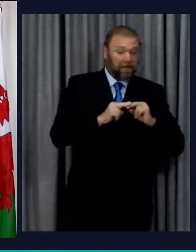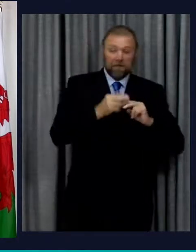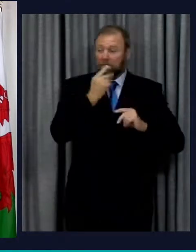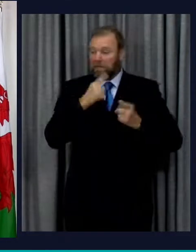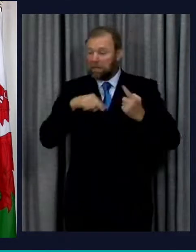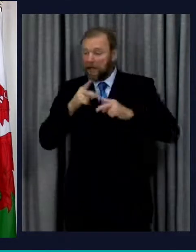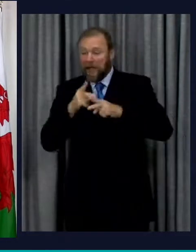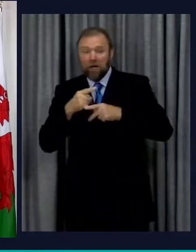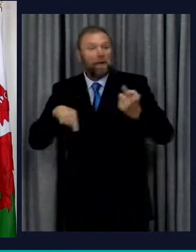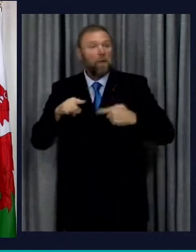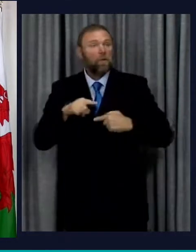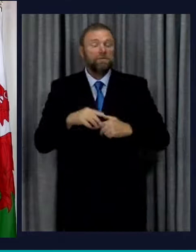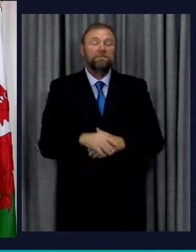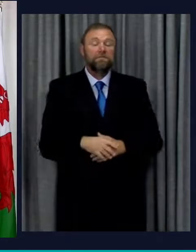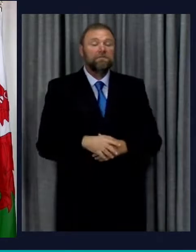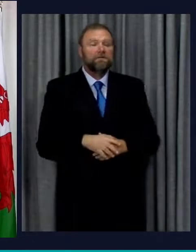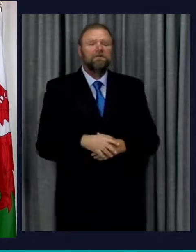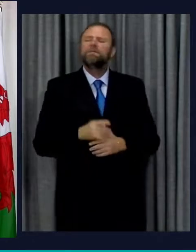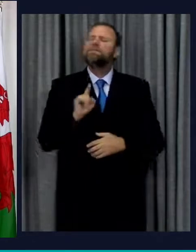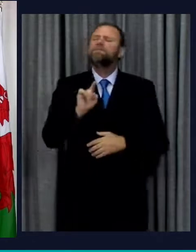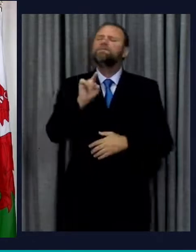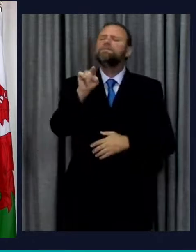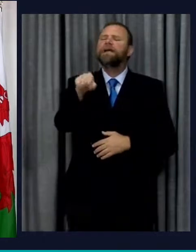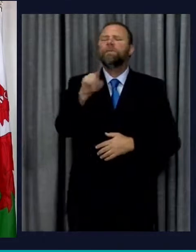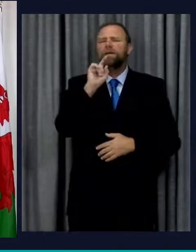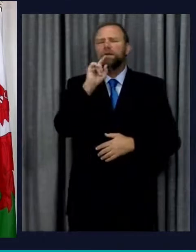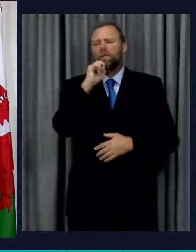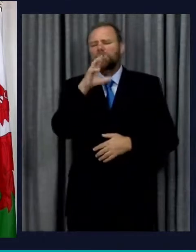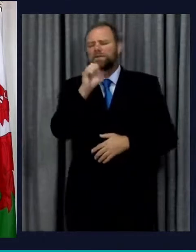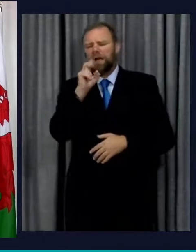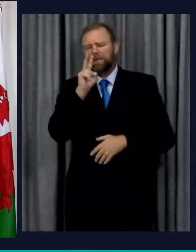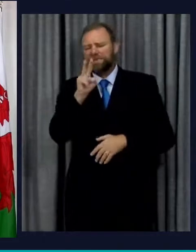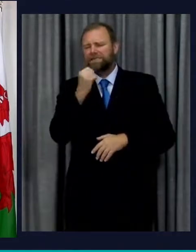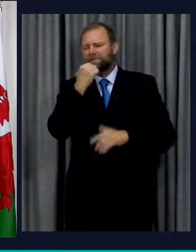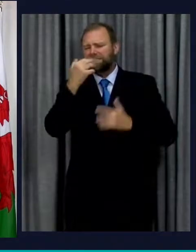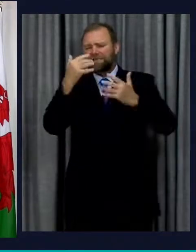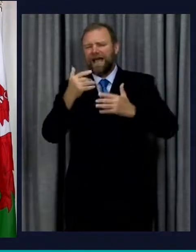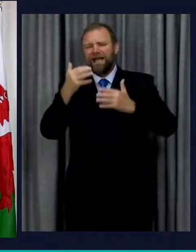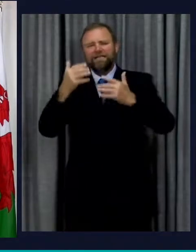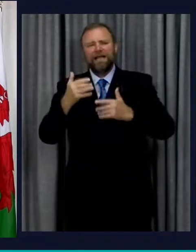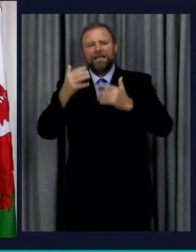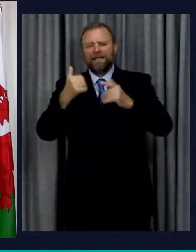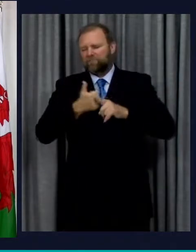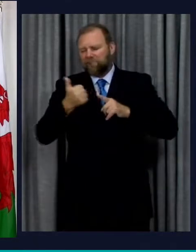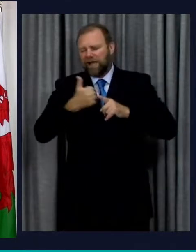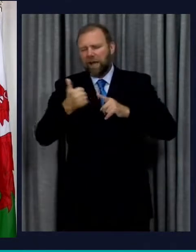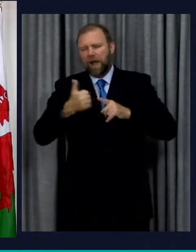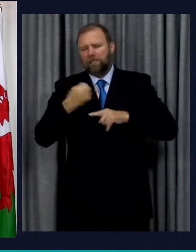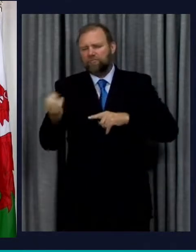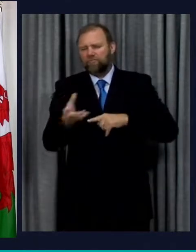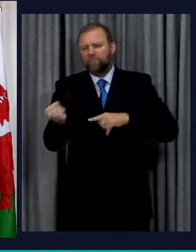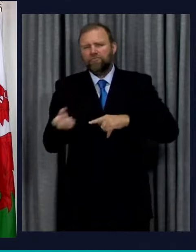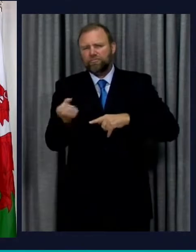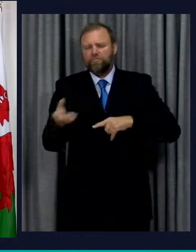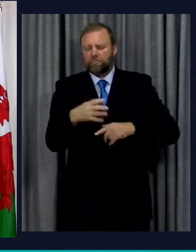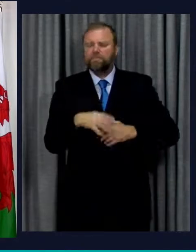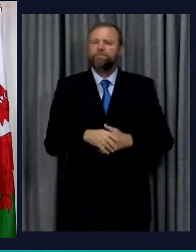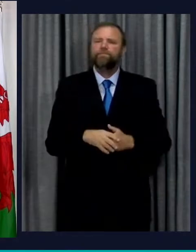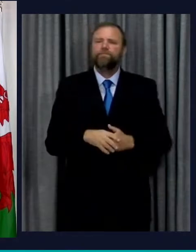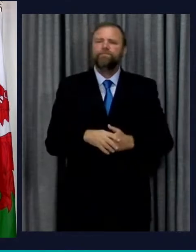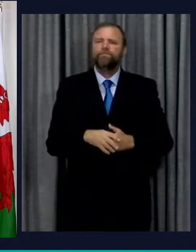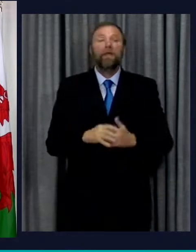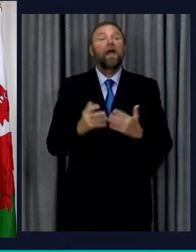that invitation comes. Next week, you'll get to start seeing figures and the regular updating of them. But at this point in